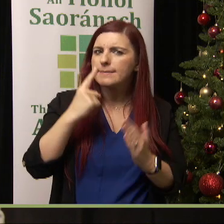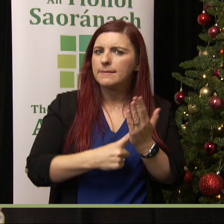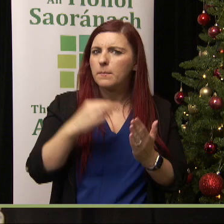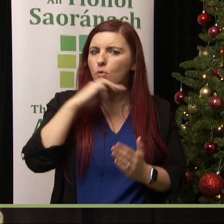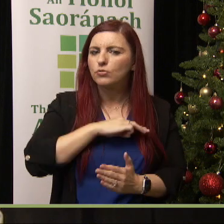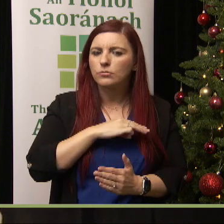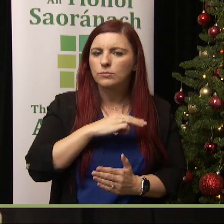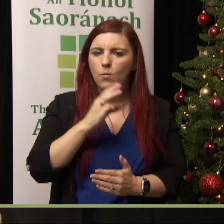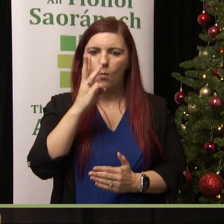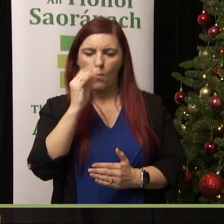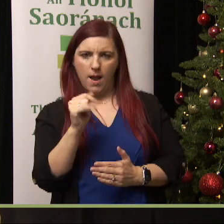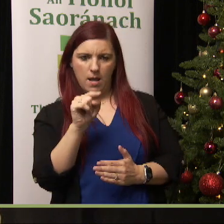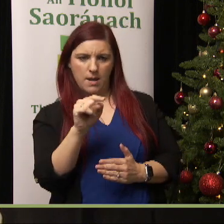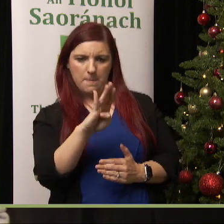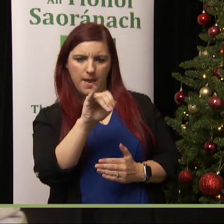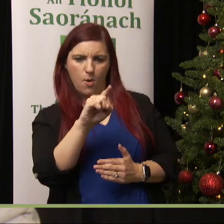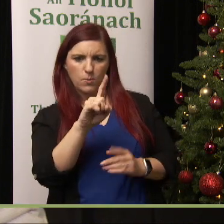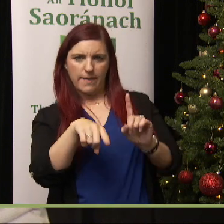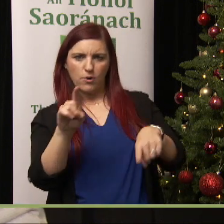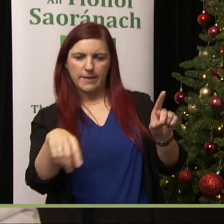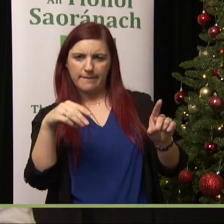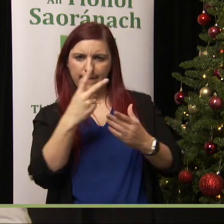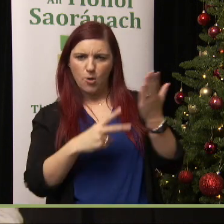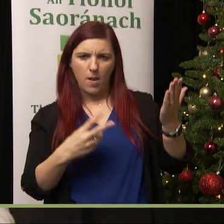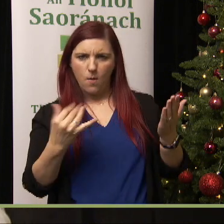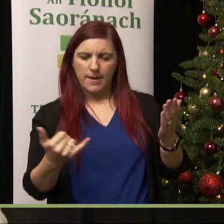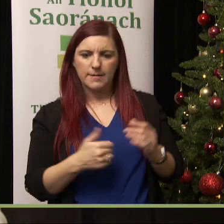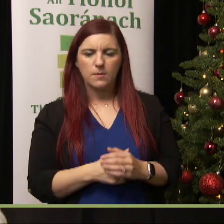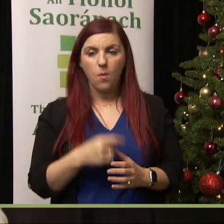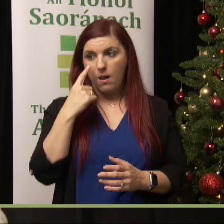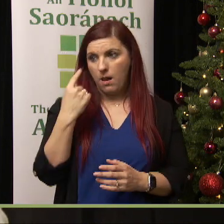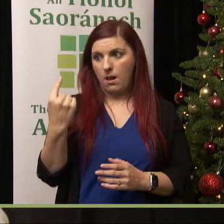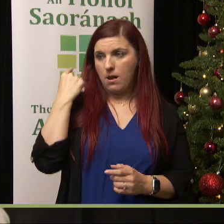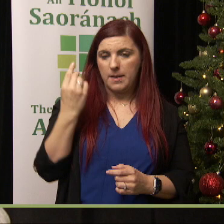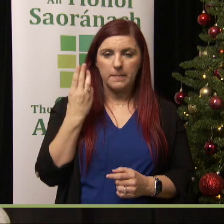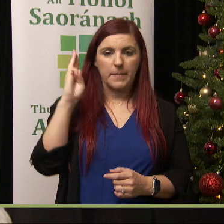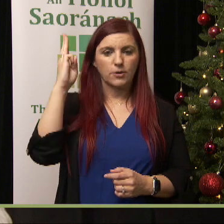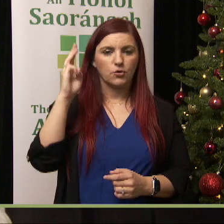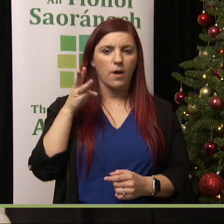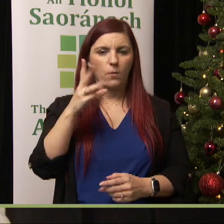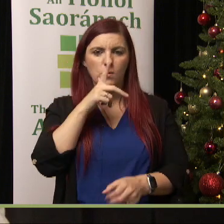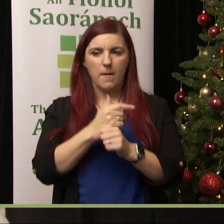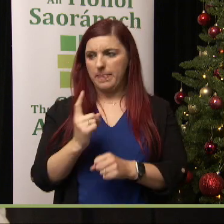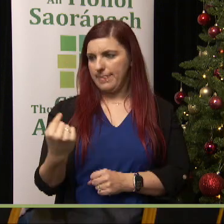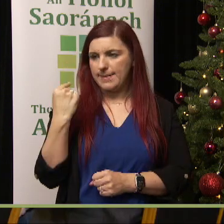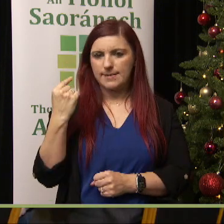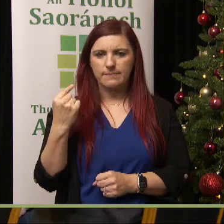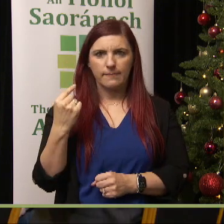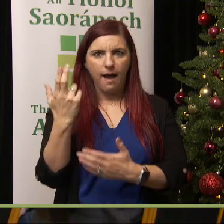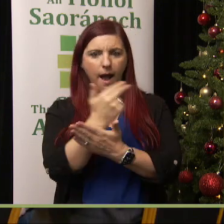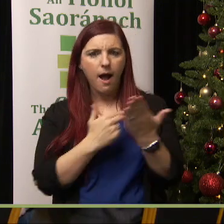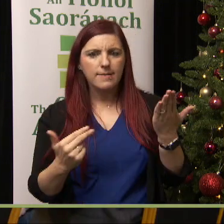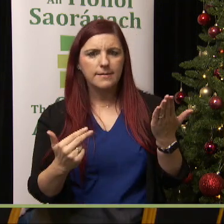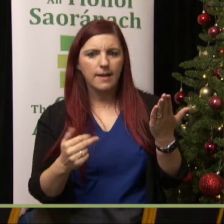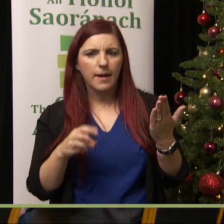does biodiversity have a value? And behind me, I'm going to speak to a piece of art because I think art can